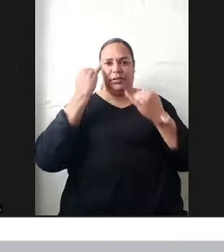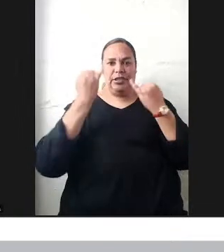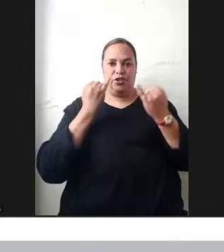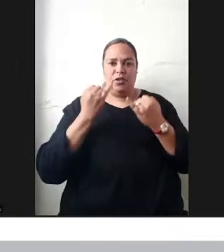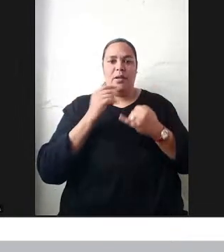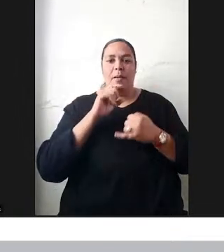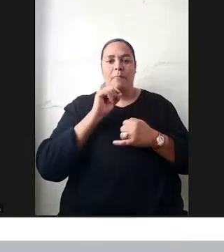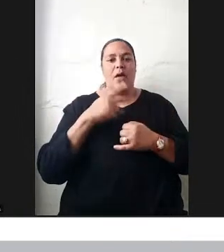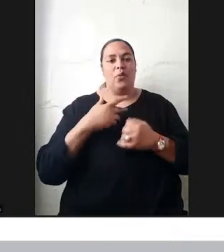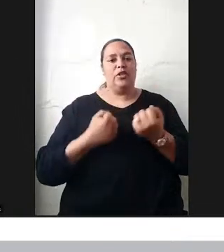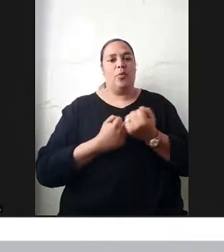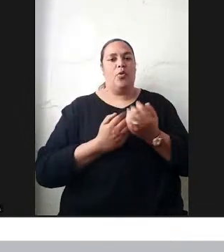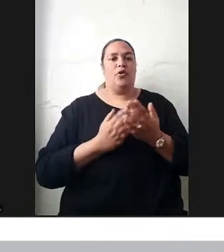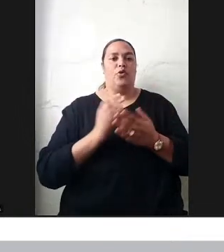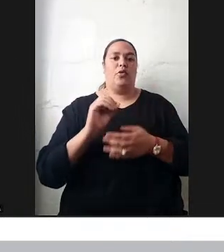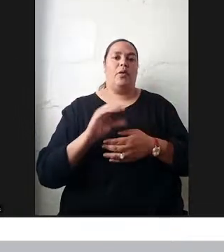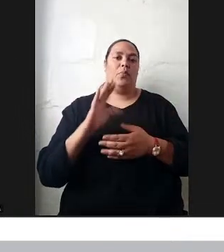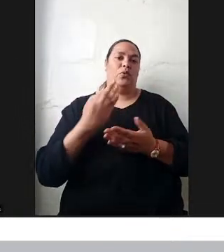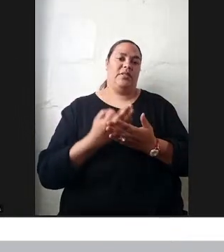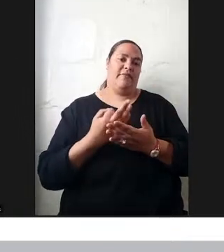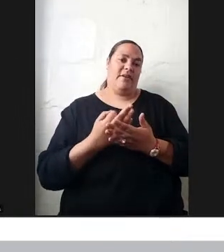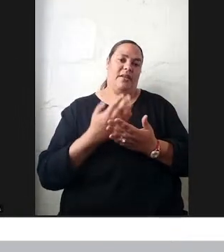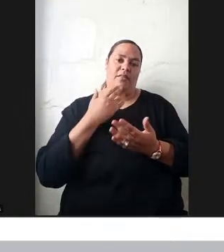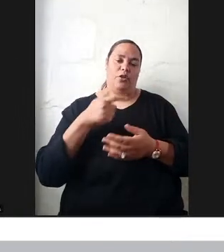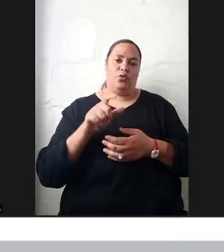supported via the booster fund. Thank you, Chair.